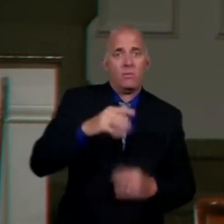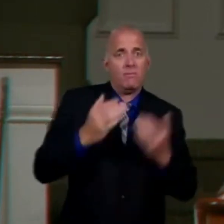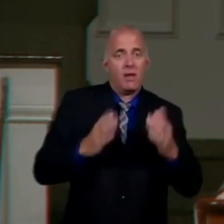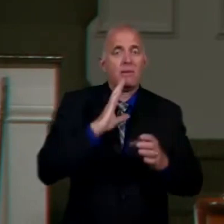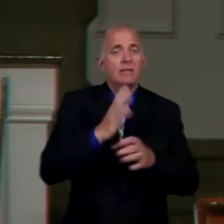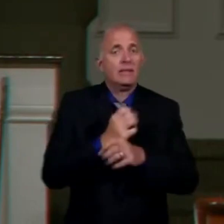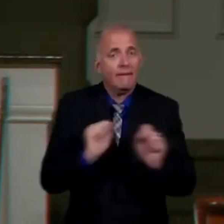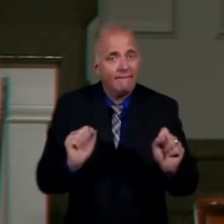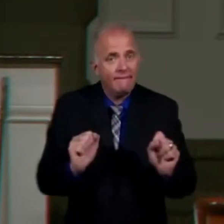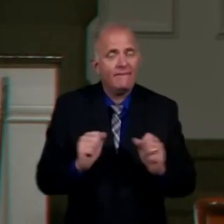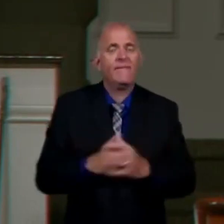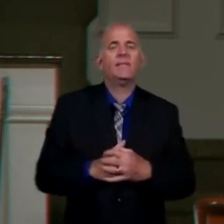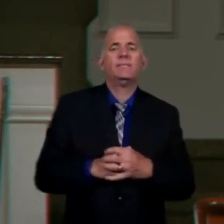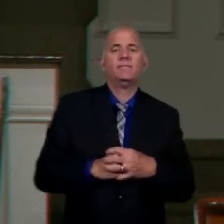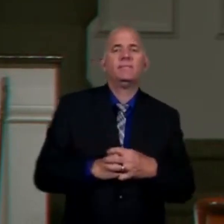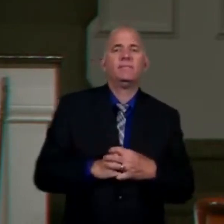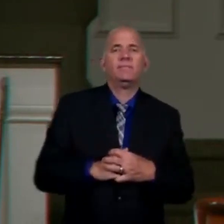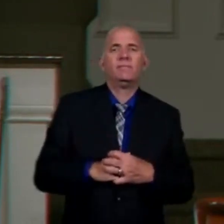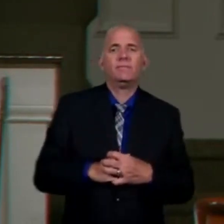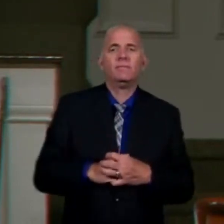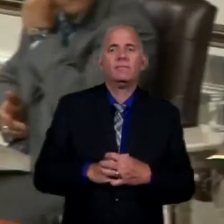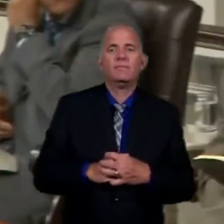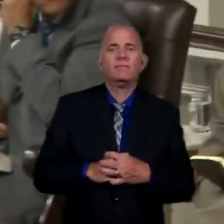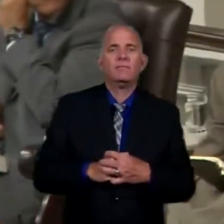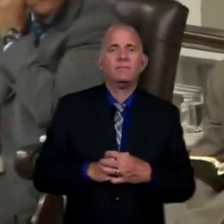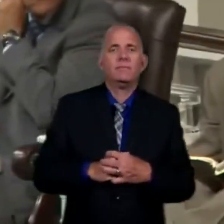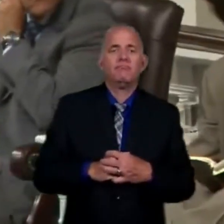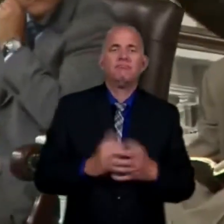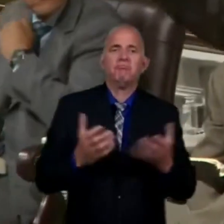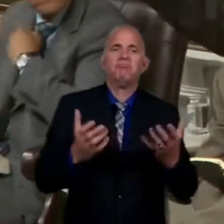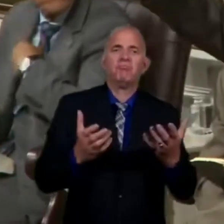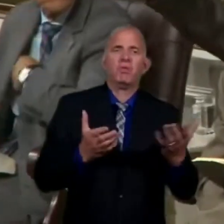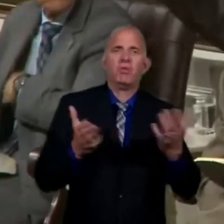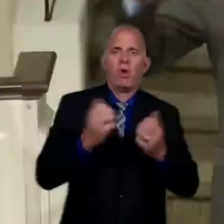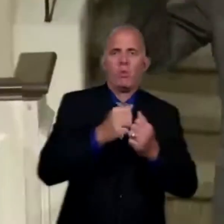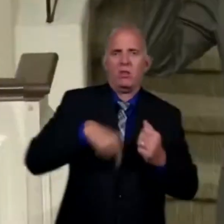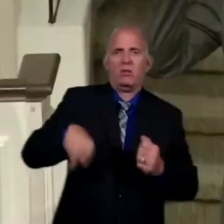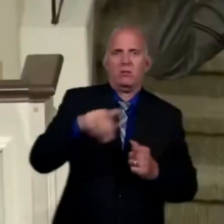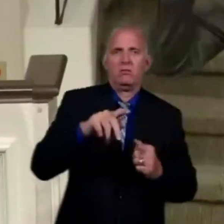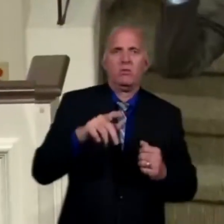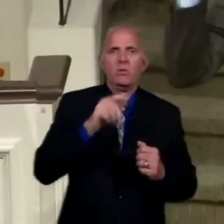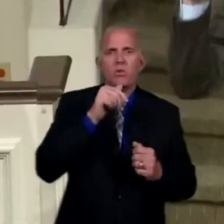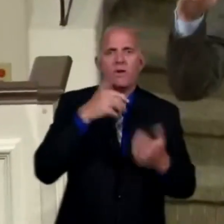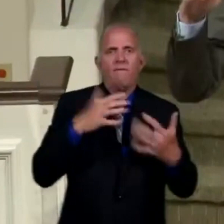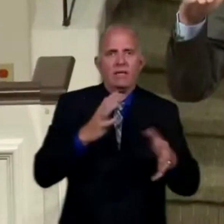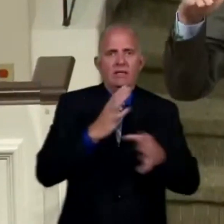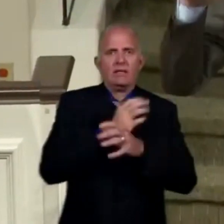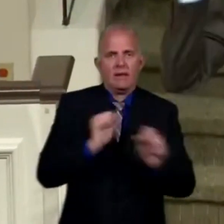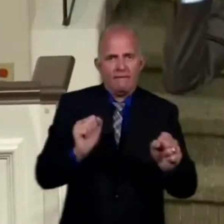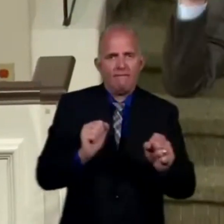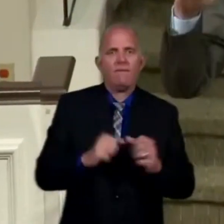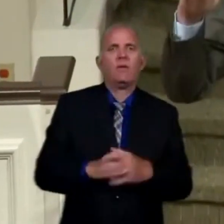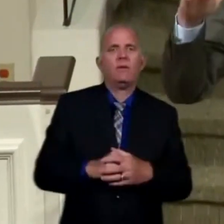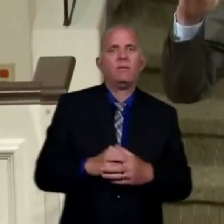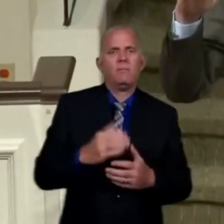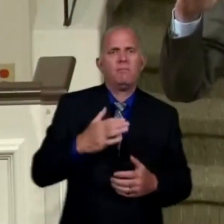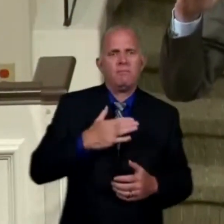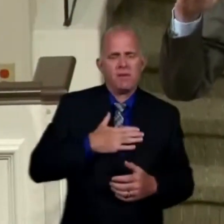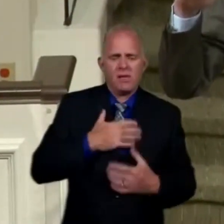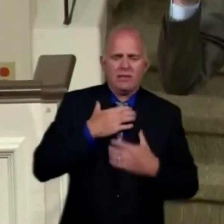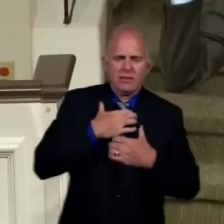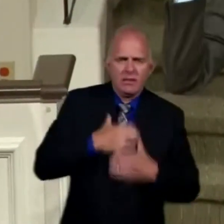So he says, listen, talking to his brethren, people who are saved. He said, listen, my heart's desire and my